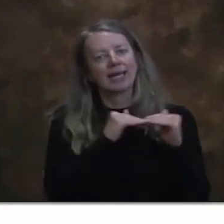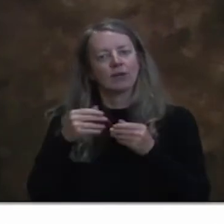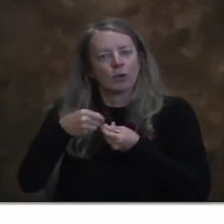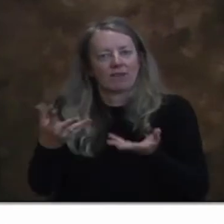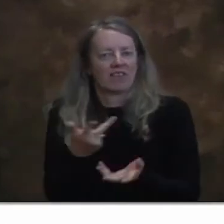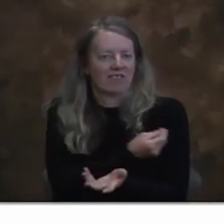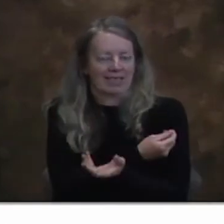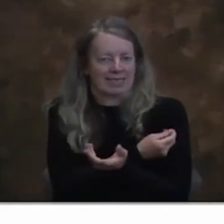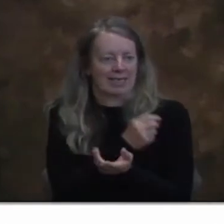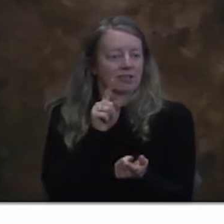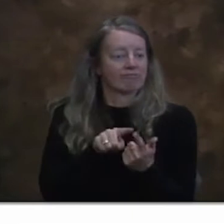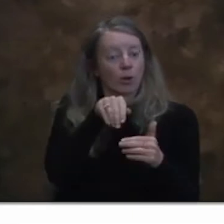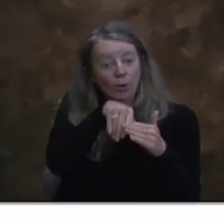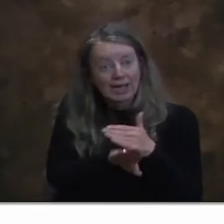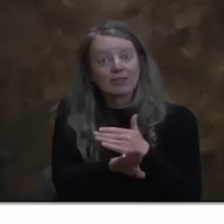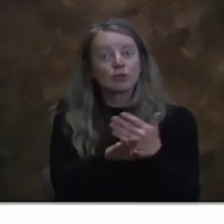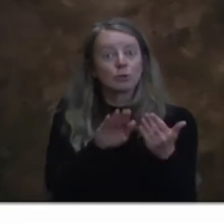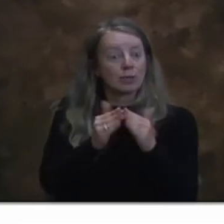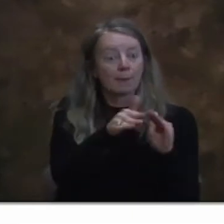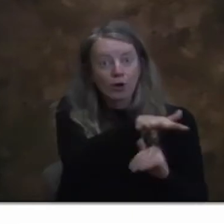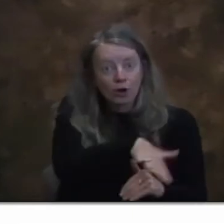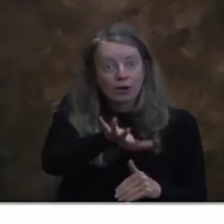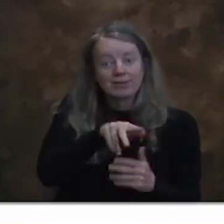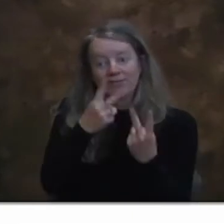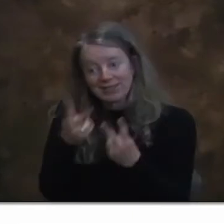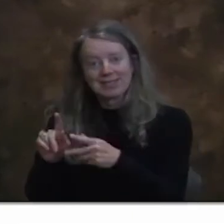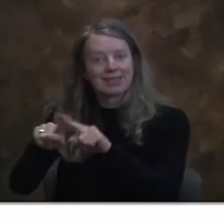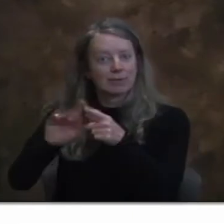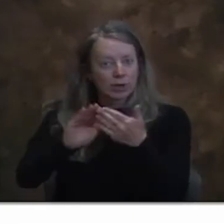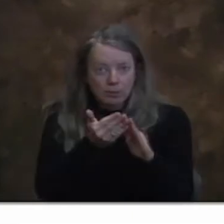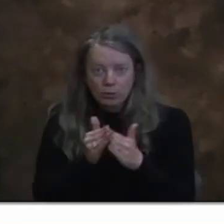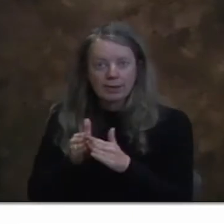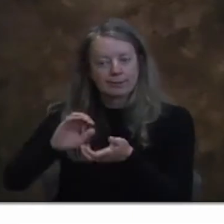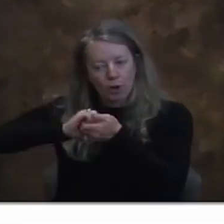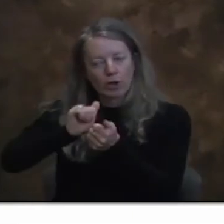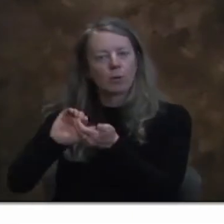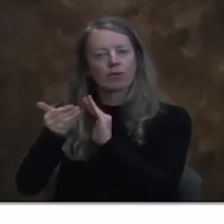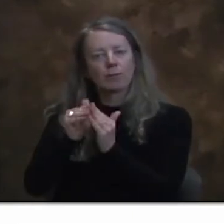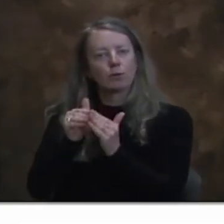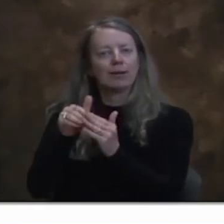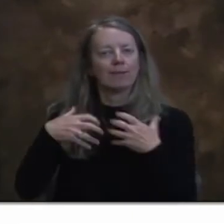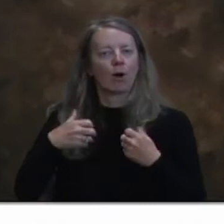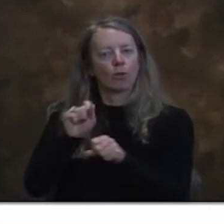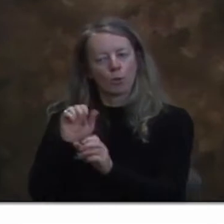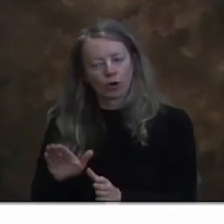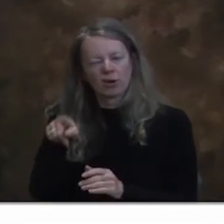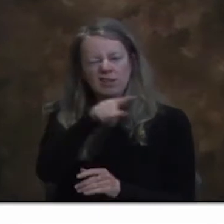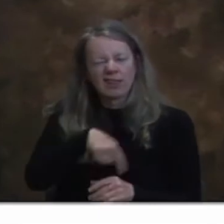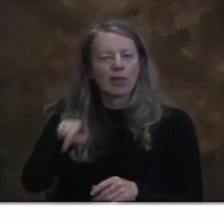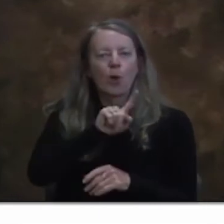into neighborhoods, into communities, working with community health workers in historically marginalized communities,